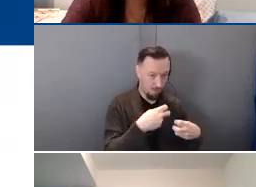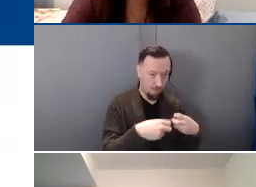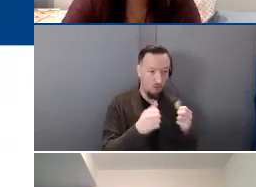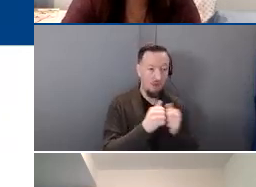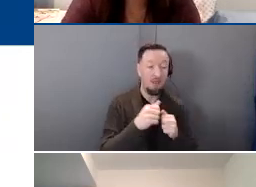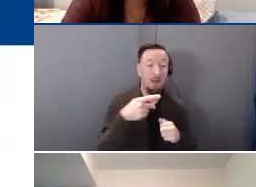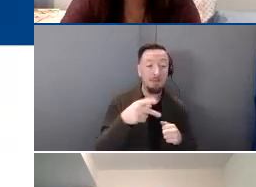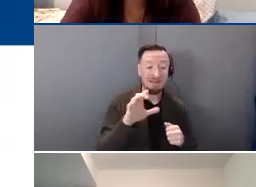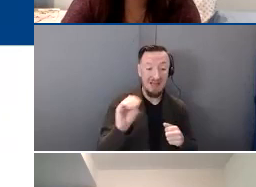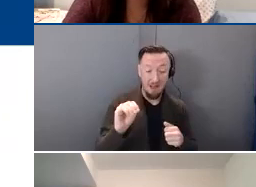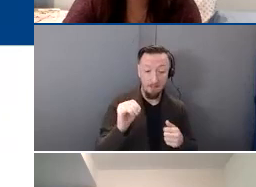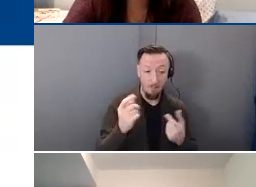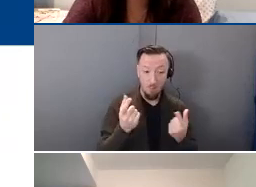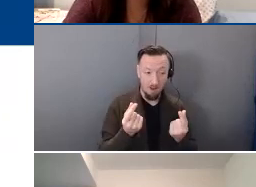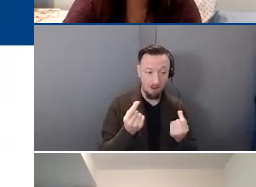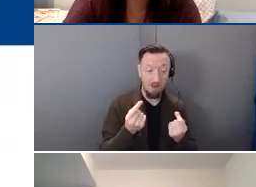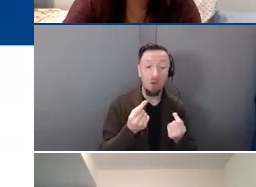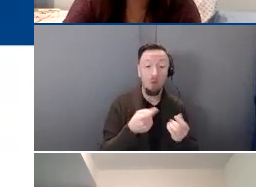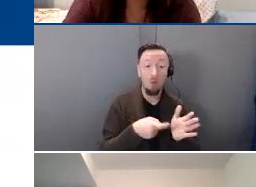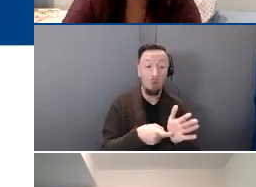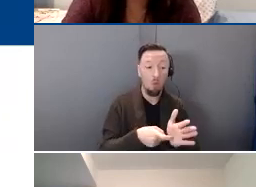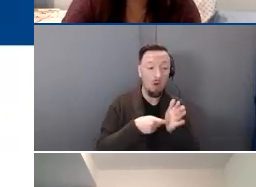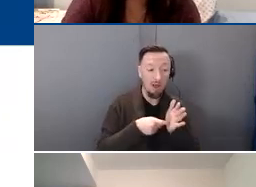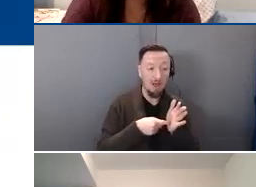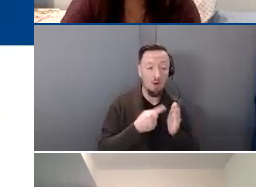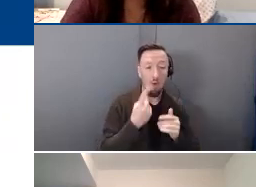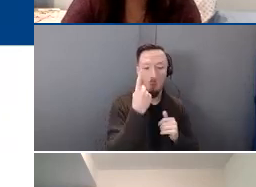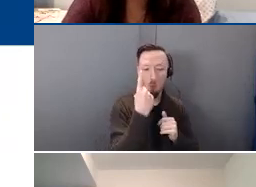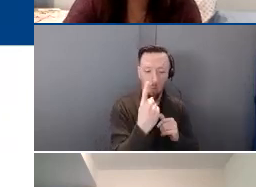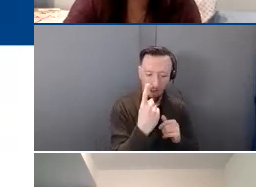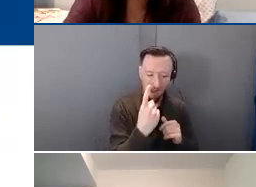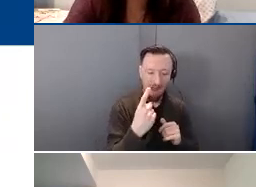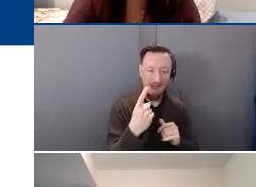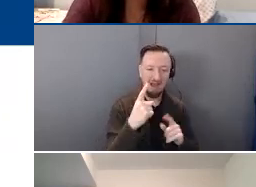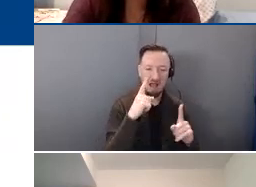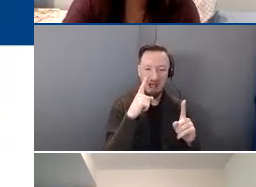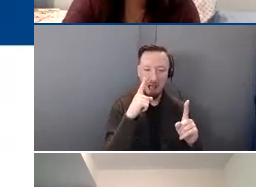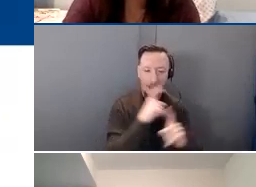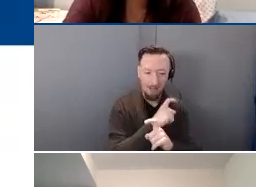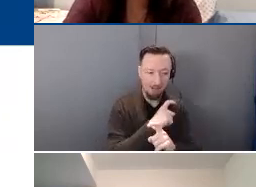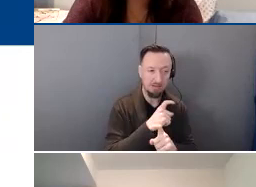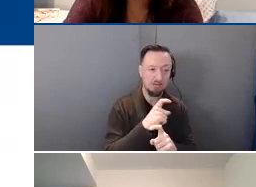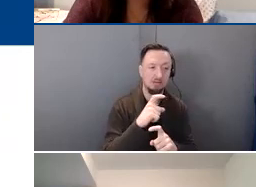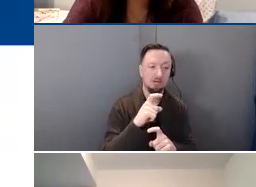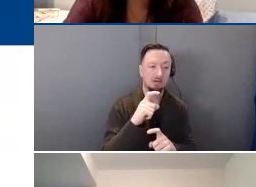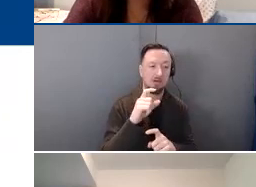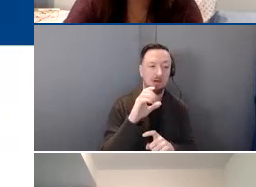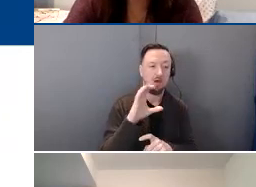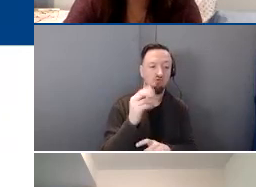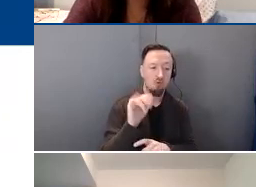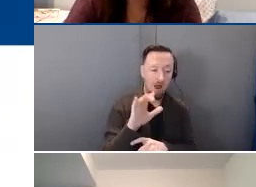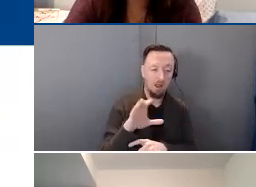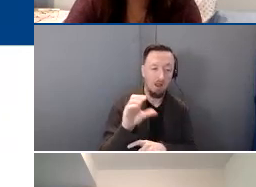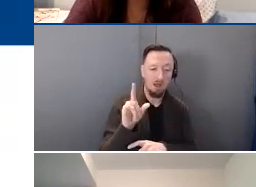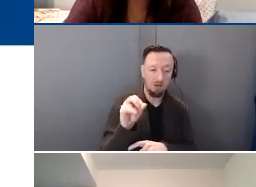management, the only requirement for the principal care management needs to have 1 complex condition, but this